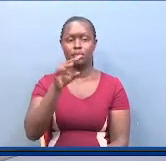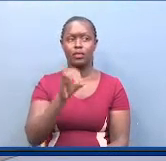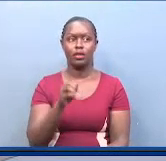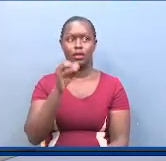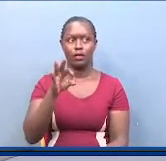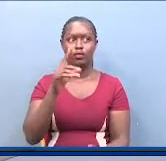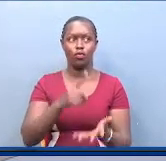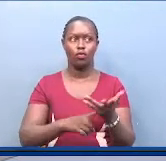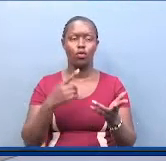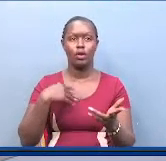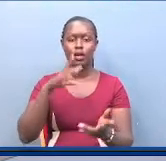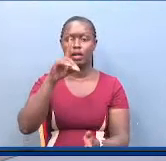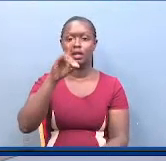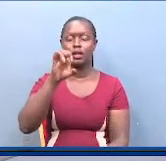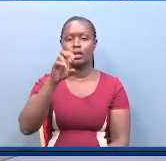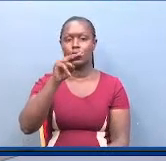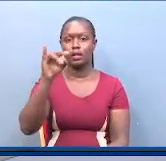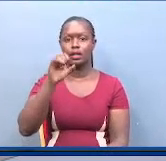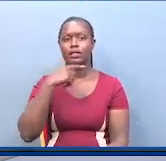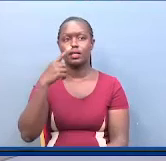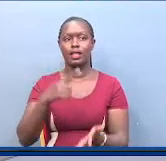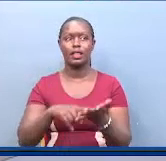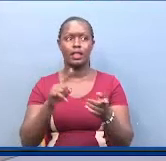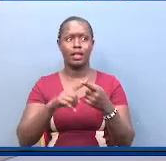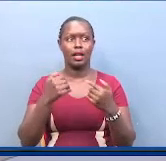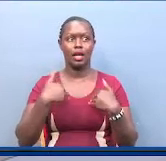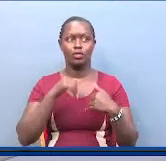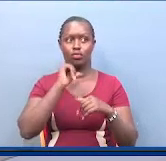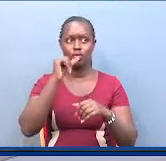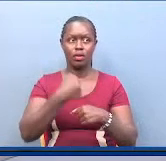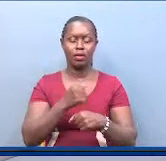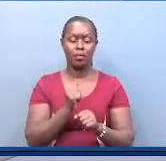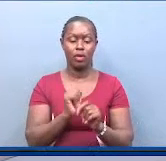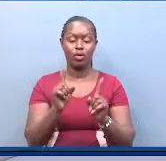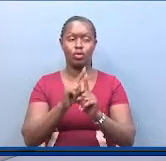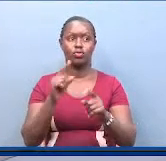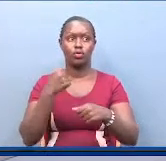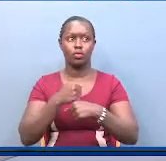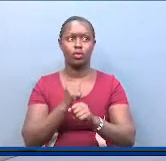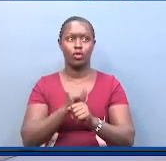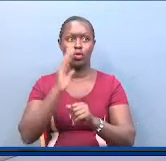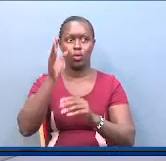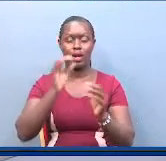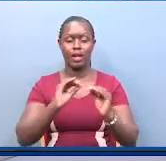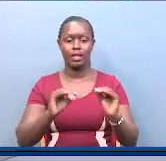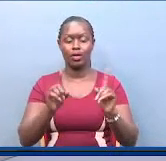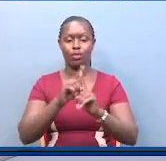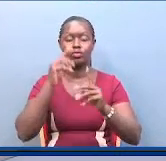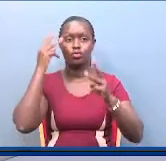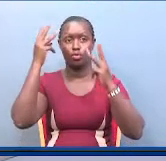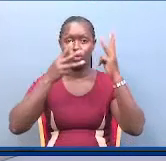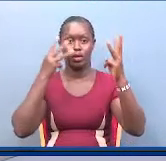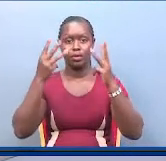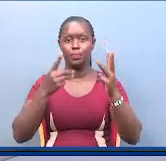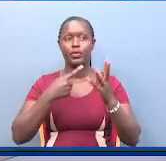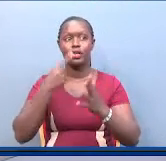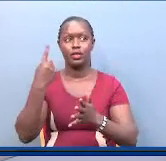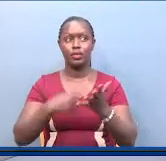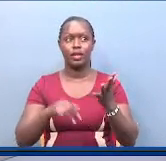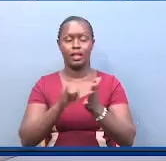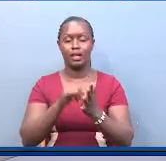Dennis is saying, that mother has not delivered, will not deliver anything, it's really worrying. You see, you said in